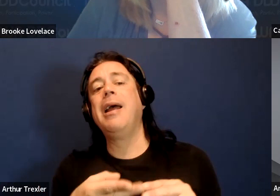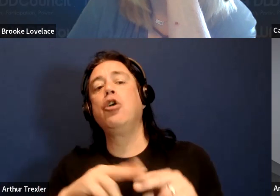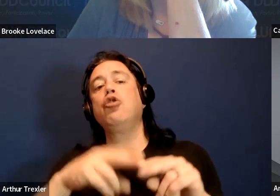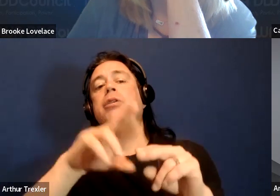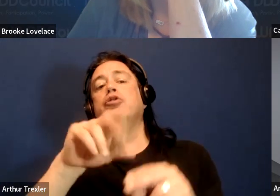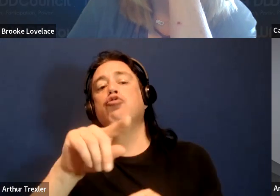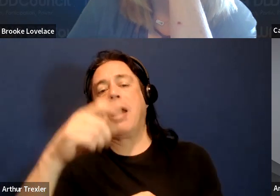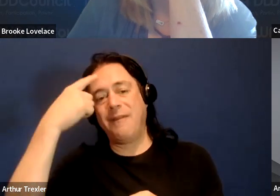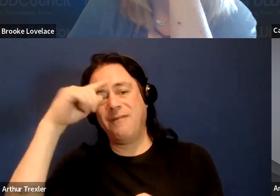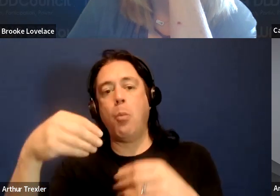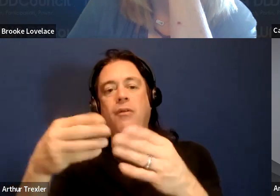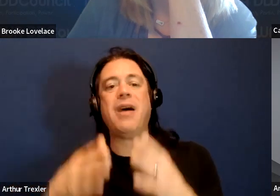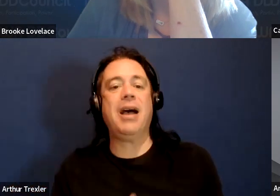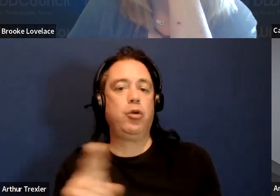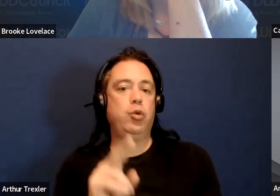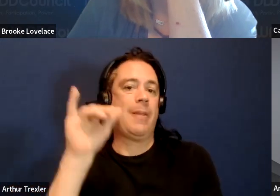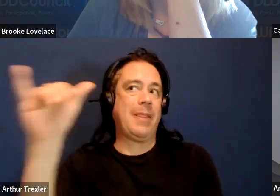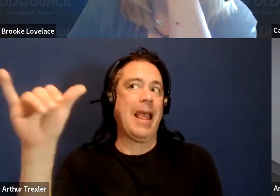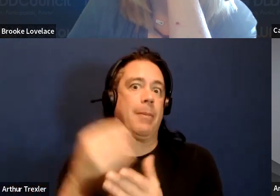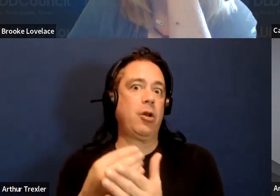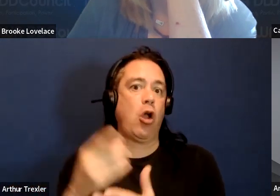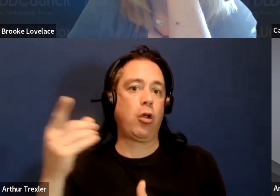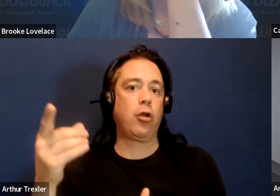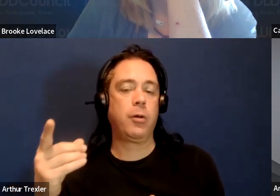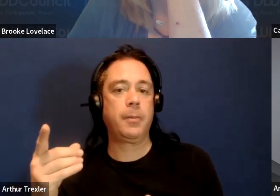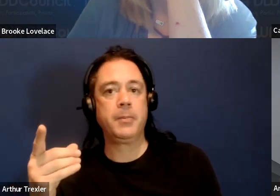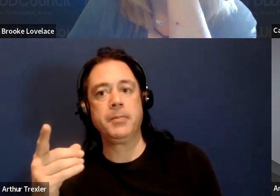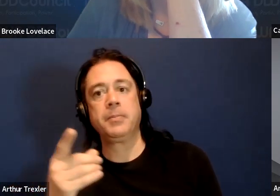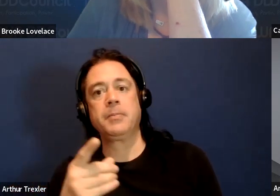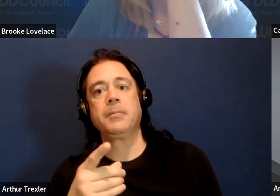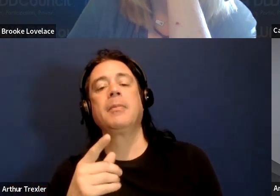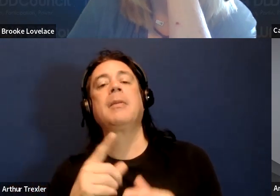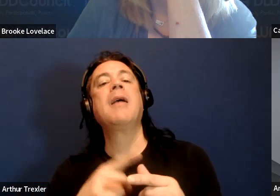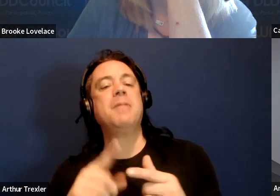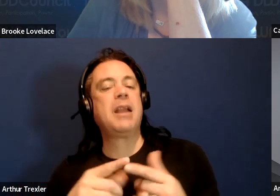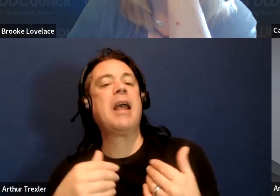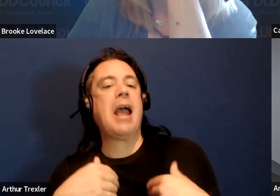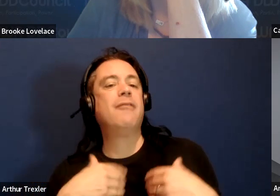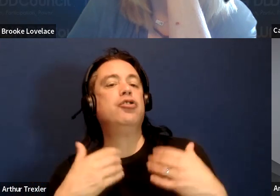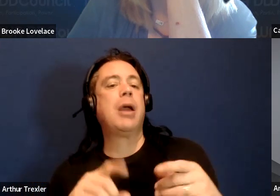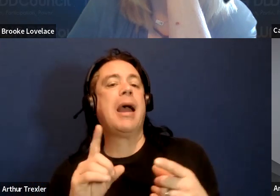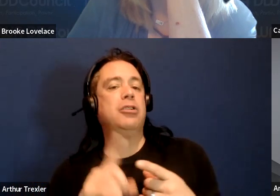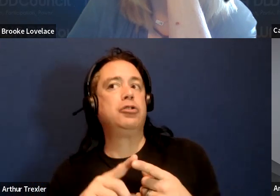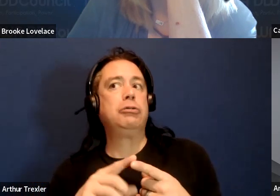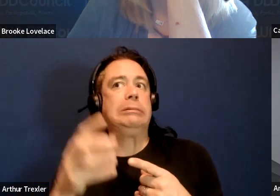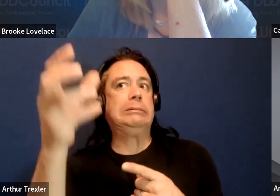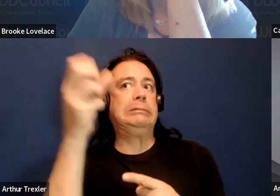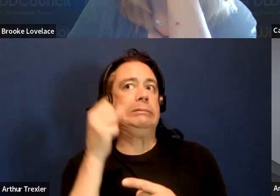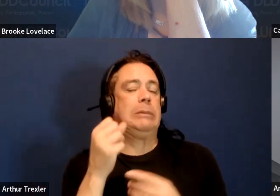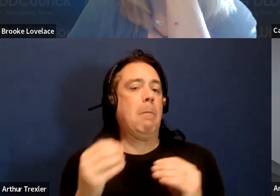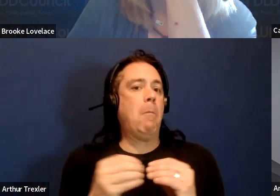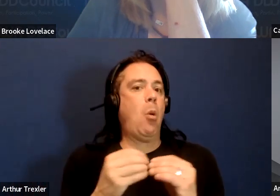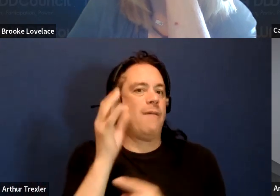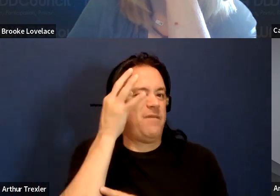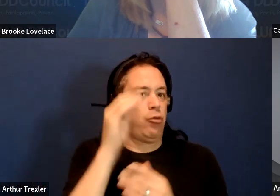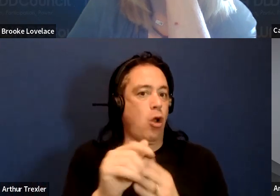for providers using those dollars. So, and then there's a chance to draw down a little bit of extra federal dollars on that too, if